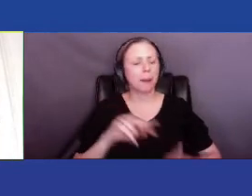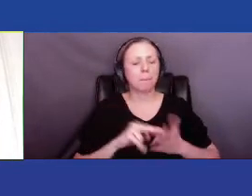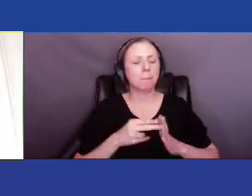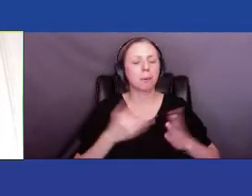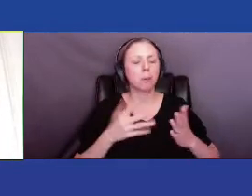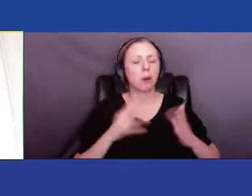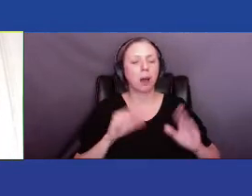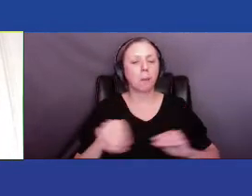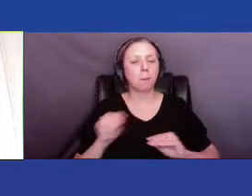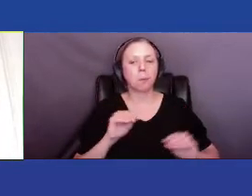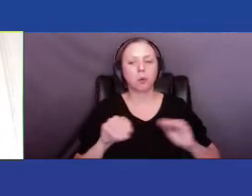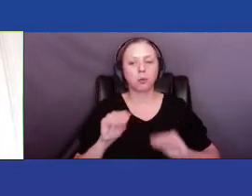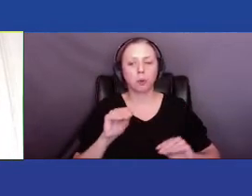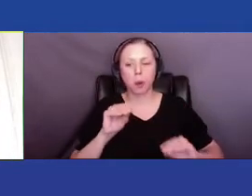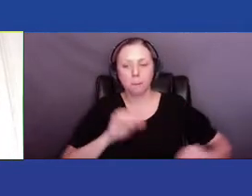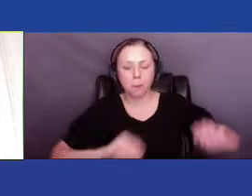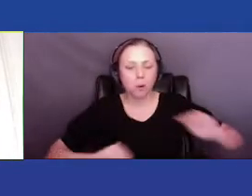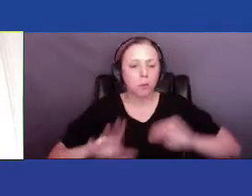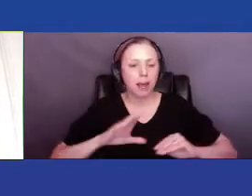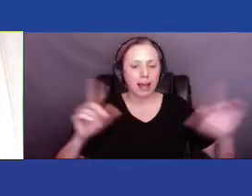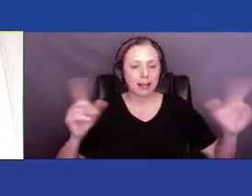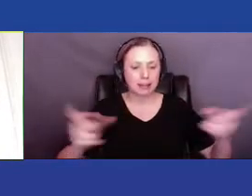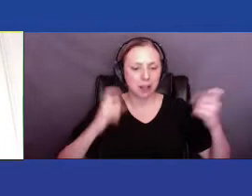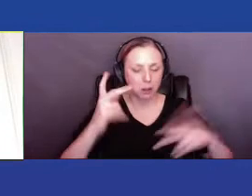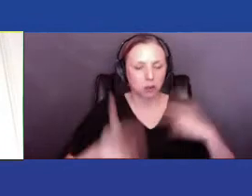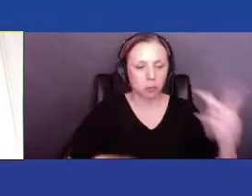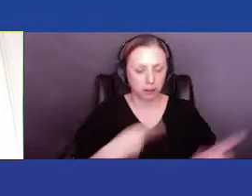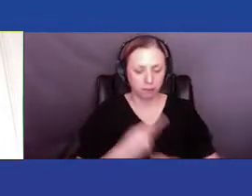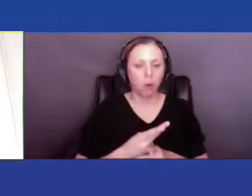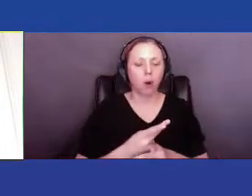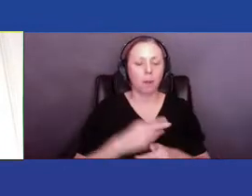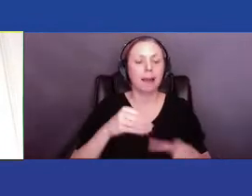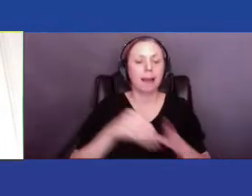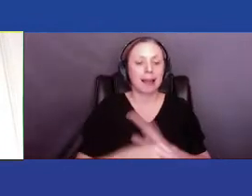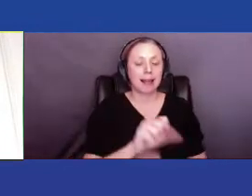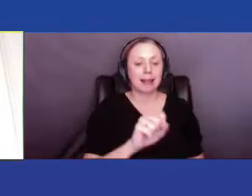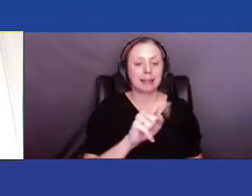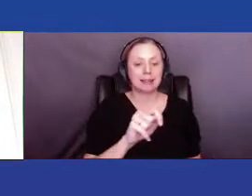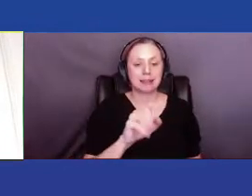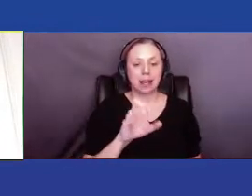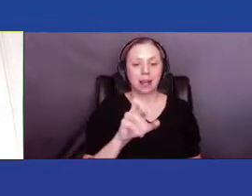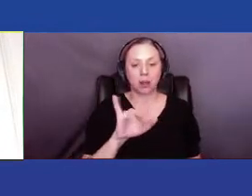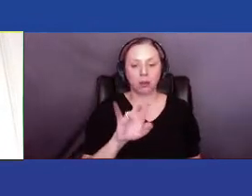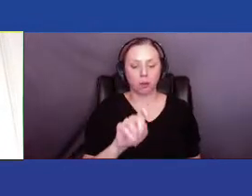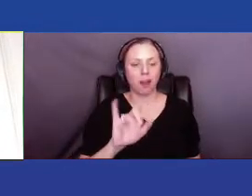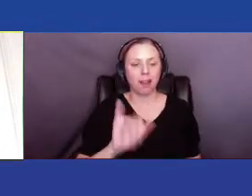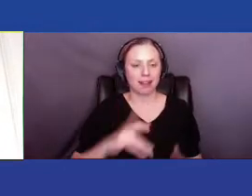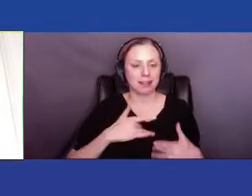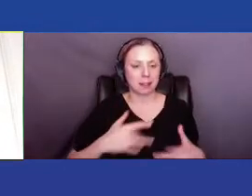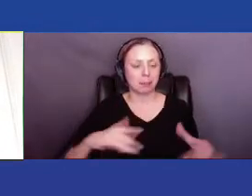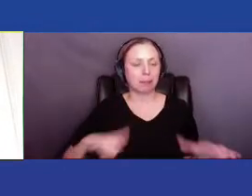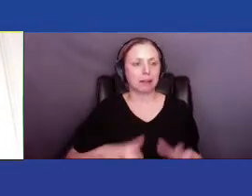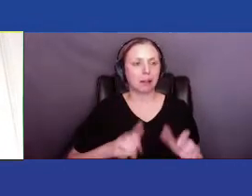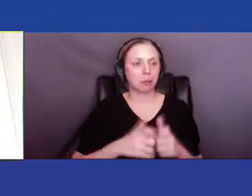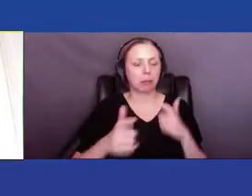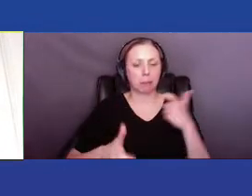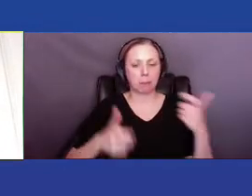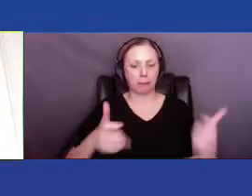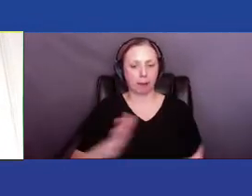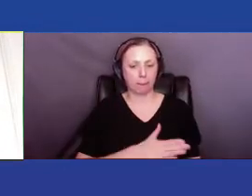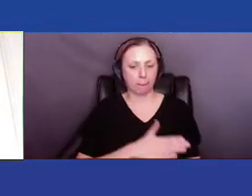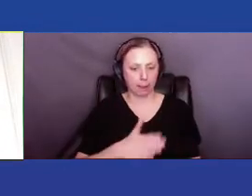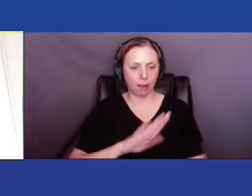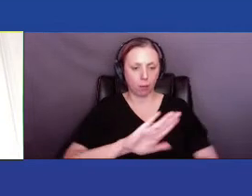and a celebratory form in St. Croix that's typically done with a large band